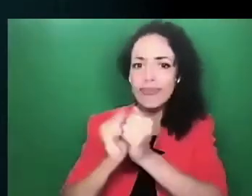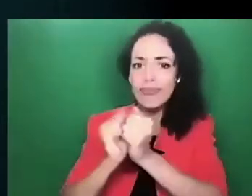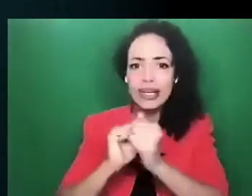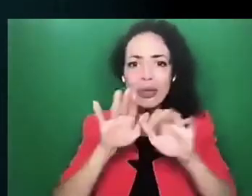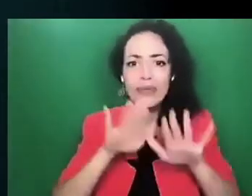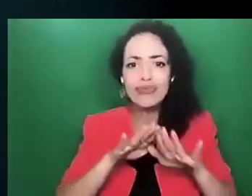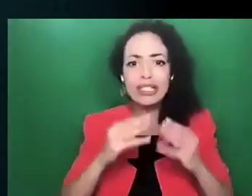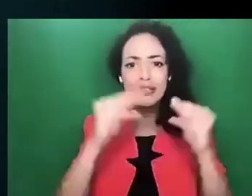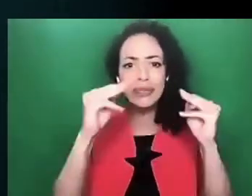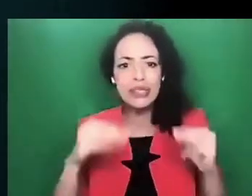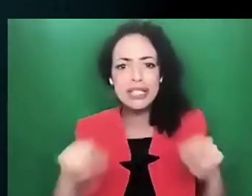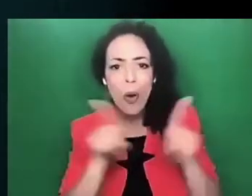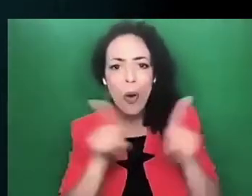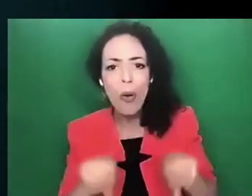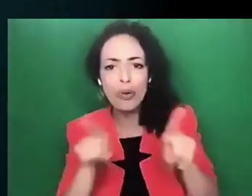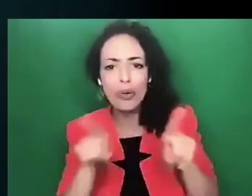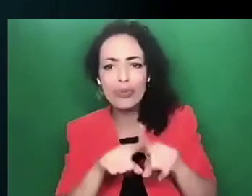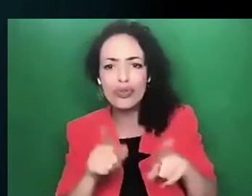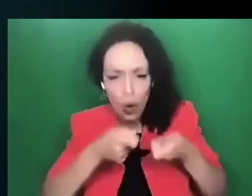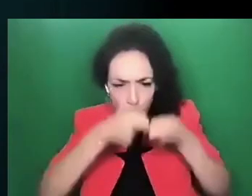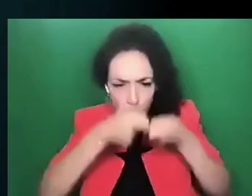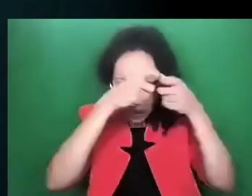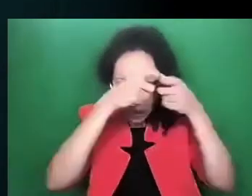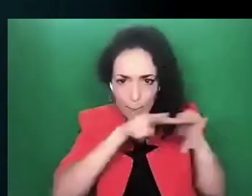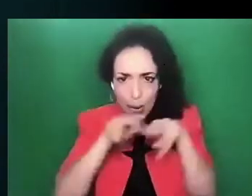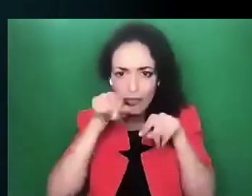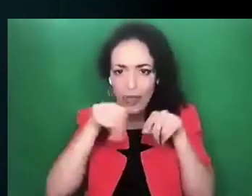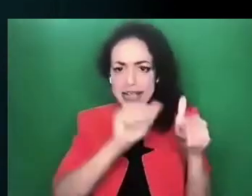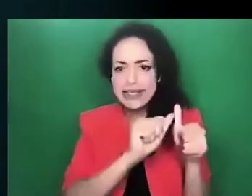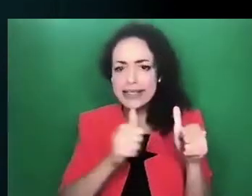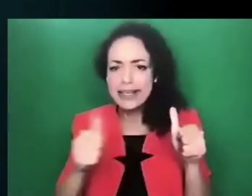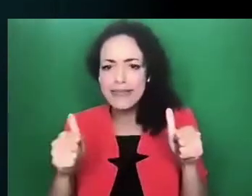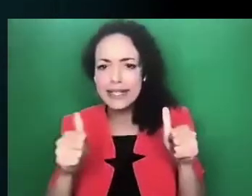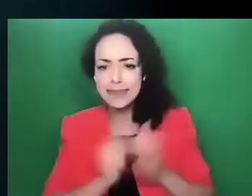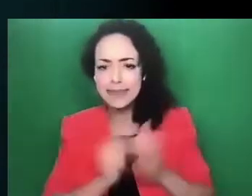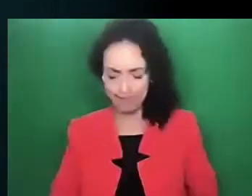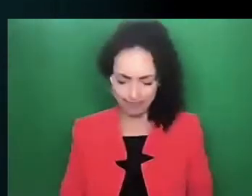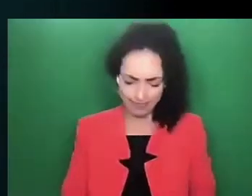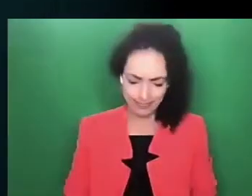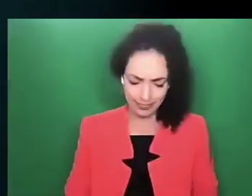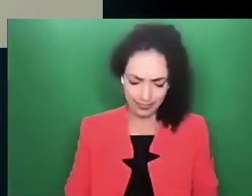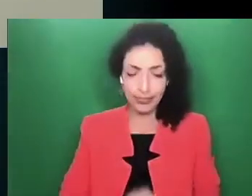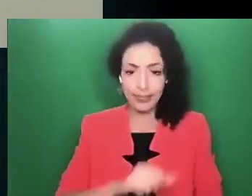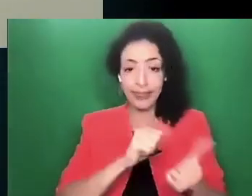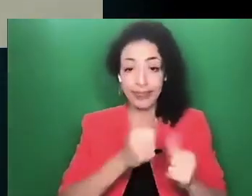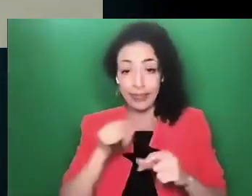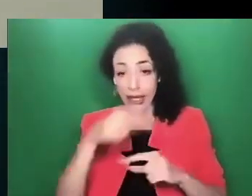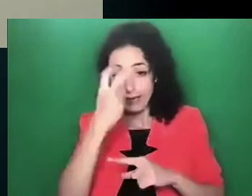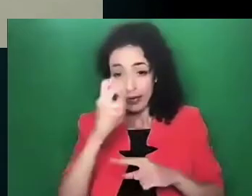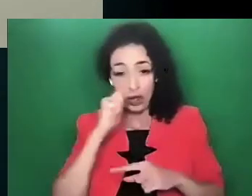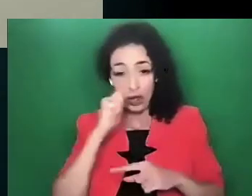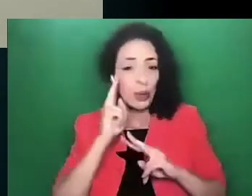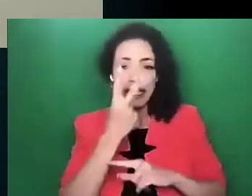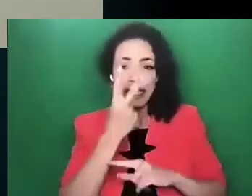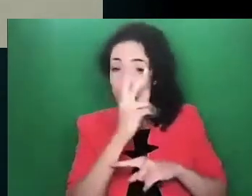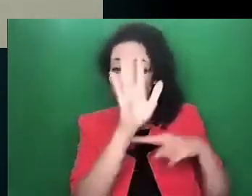on this series. Next this evening, you'll be seeing two films, one after the other, straight on, before we move to the